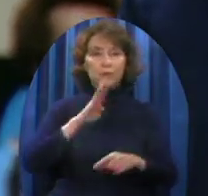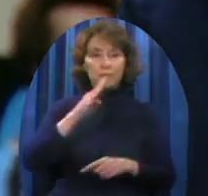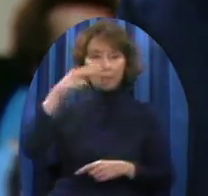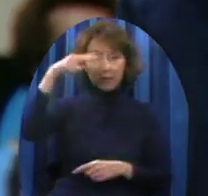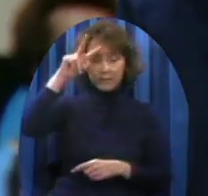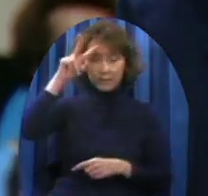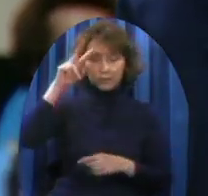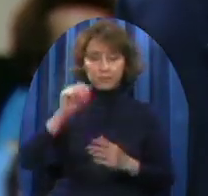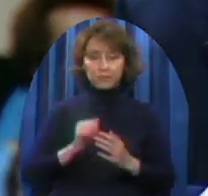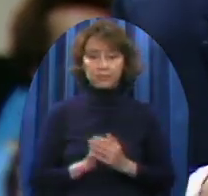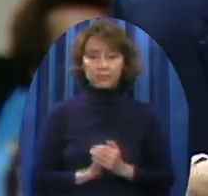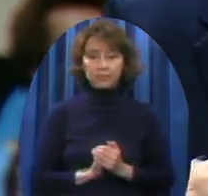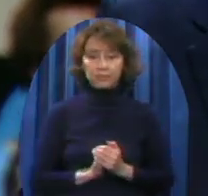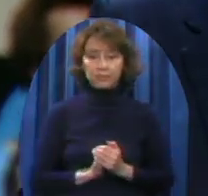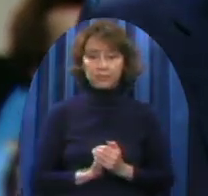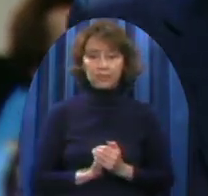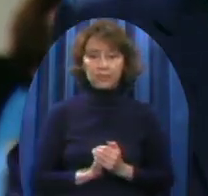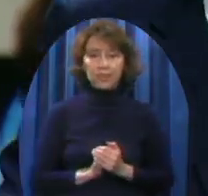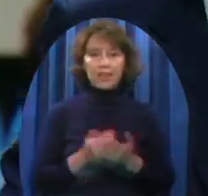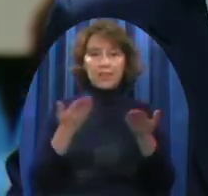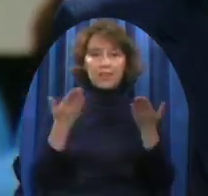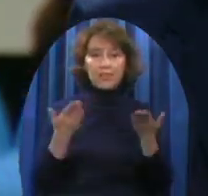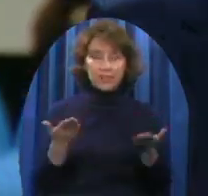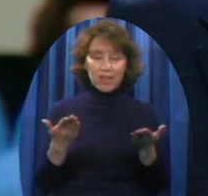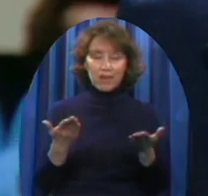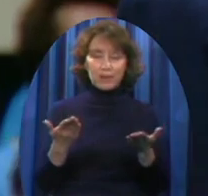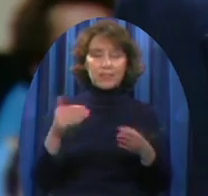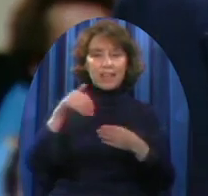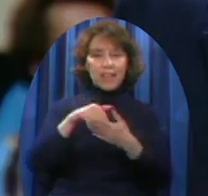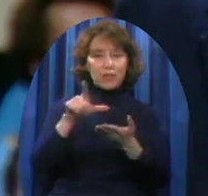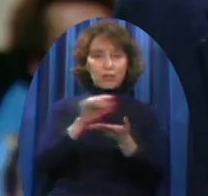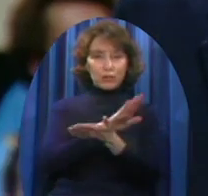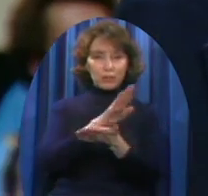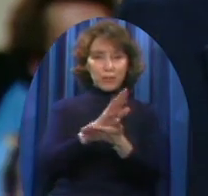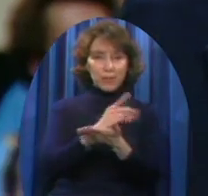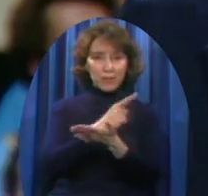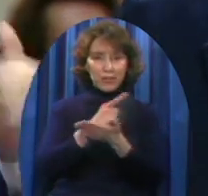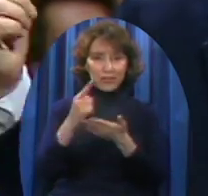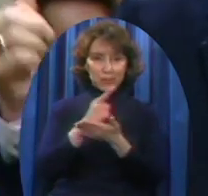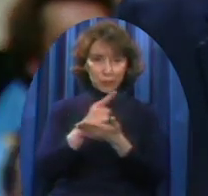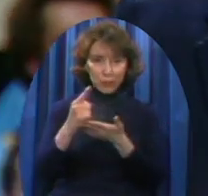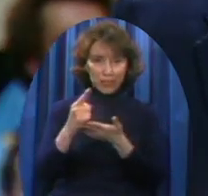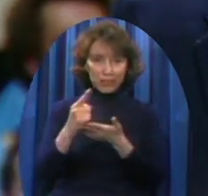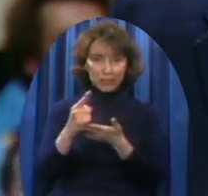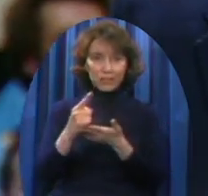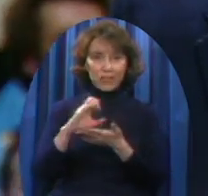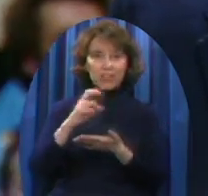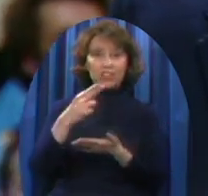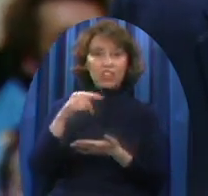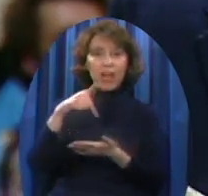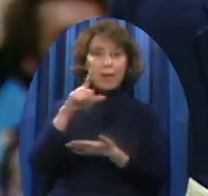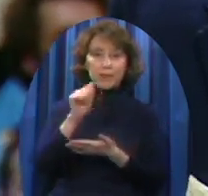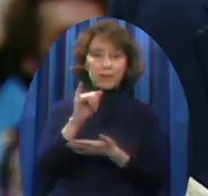press, the local newspapers this week. Dr. Jan Lin, who's a very fine gentleman, is a chaplain here at Lynchburg